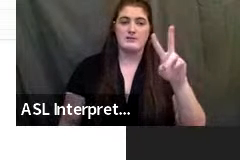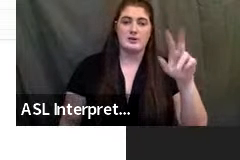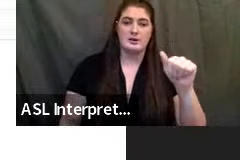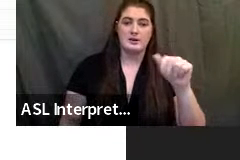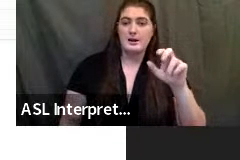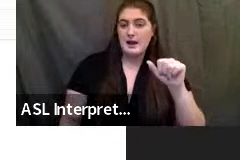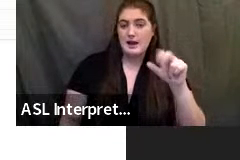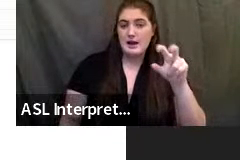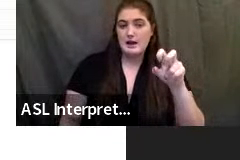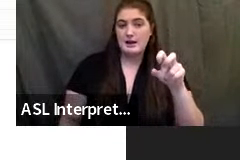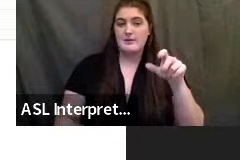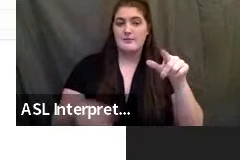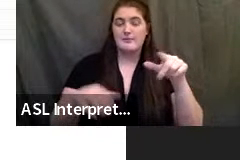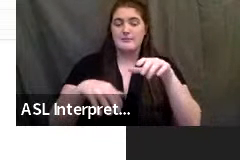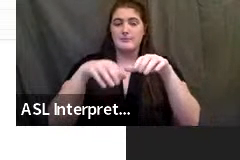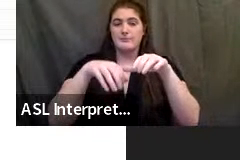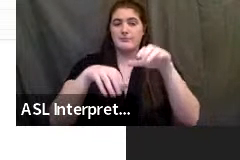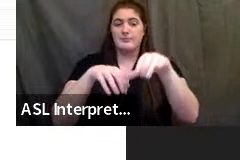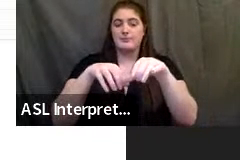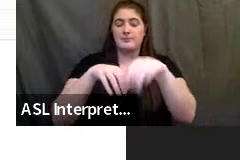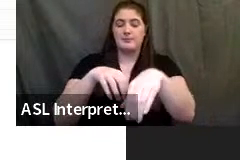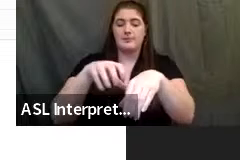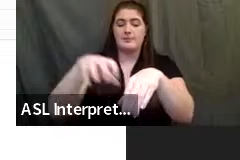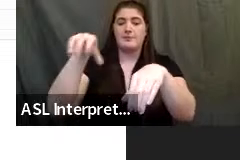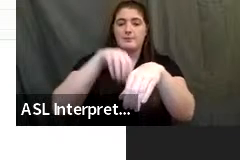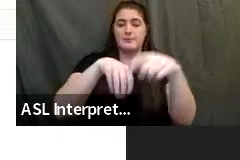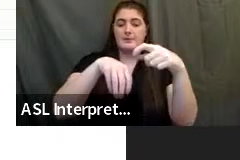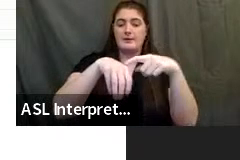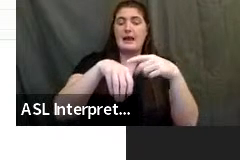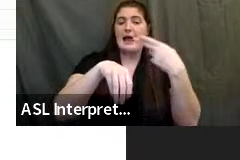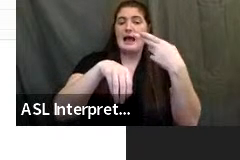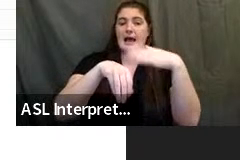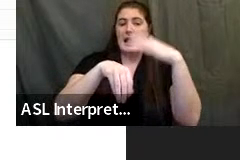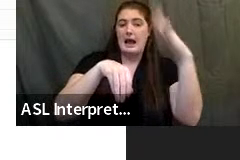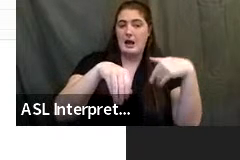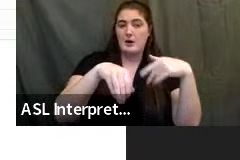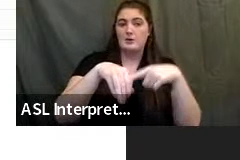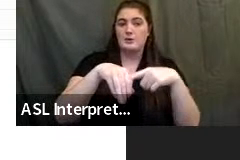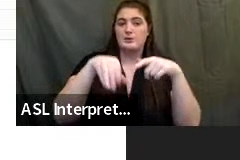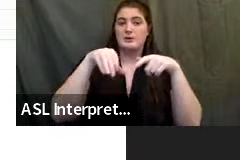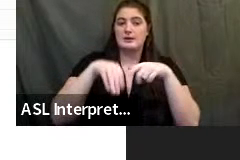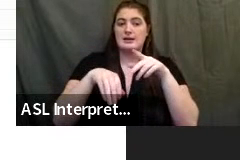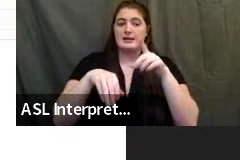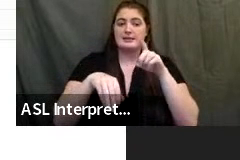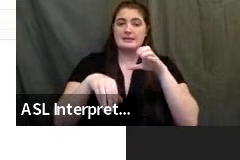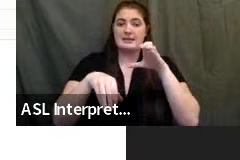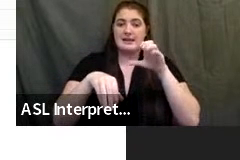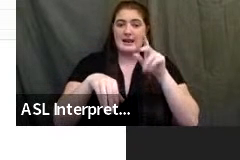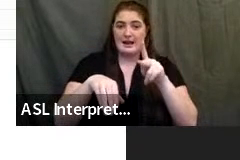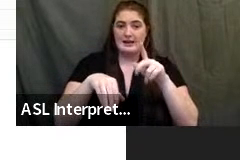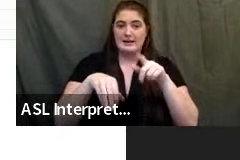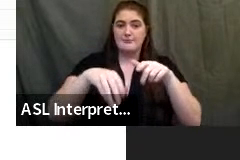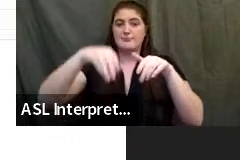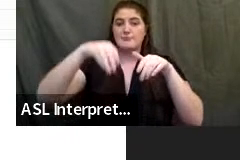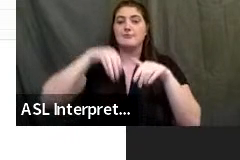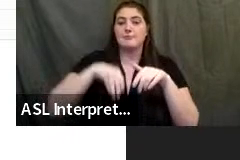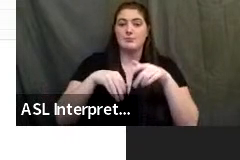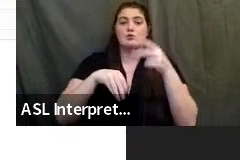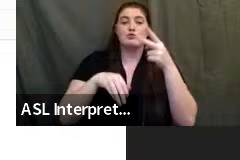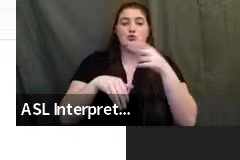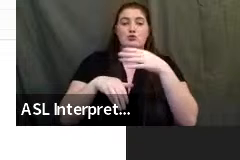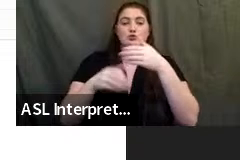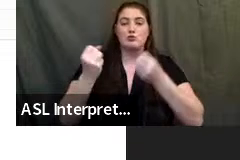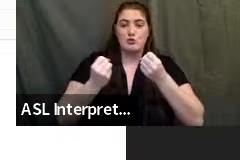have a wooden deck. And then there was a two-car garage right here. So there was going to be a pretty small